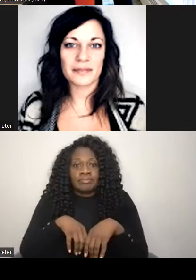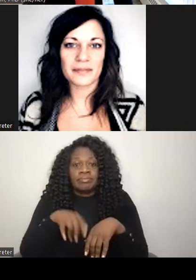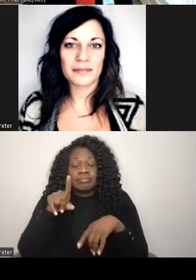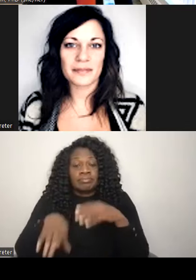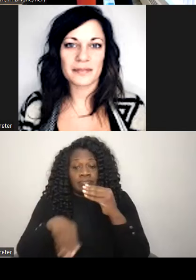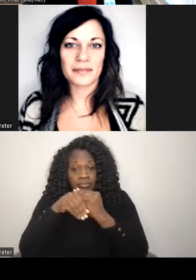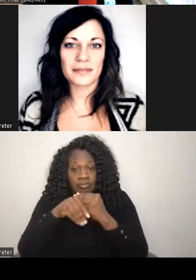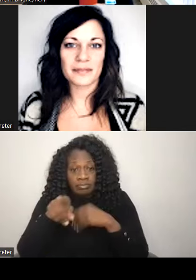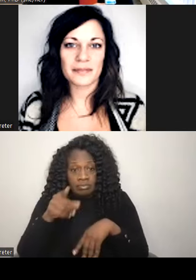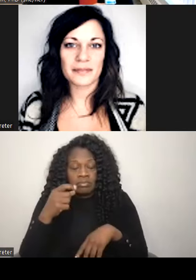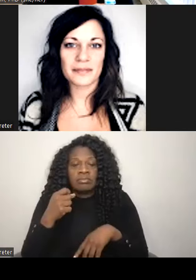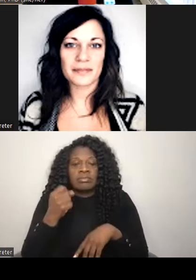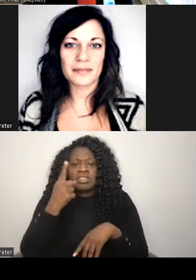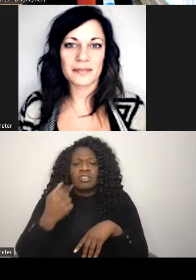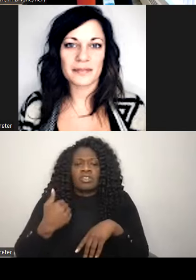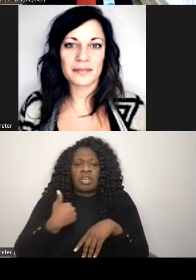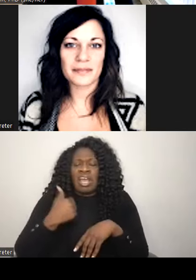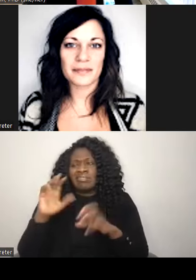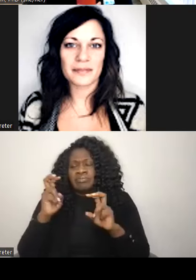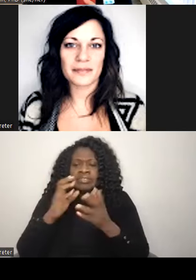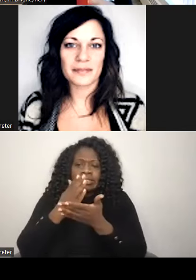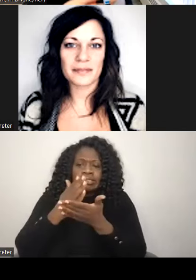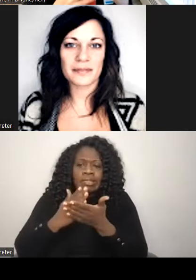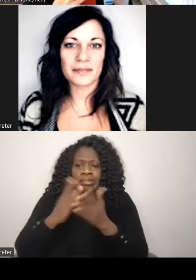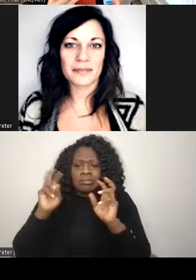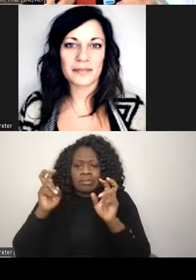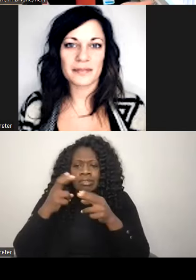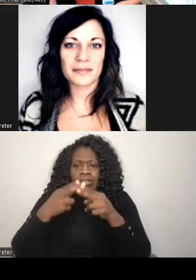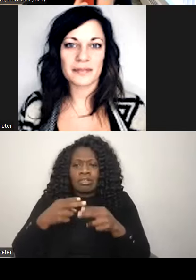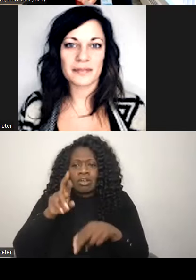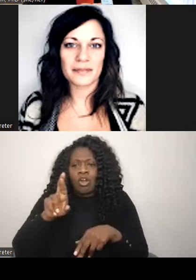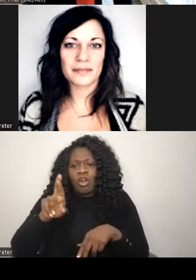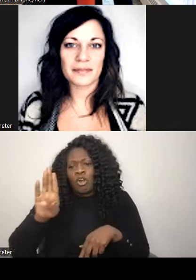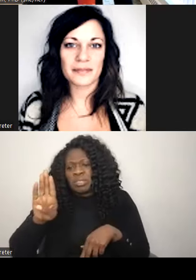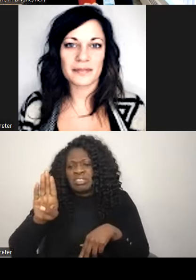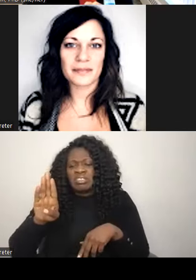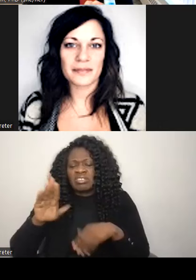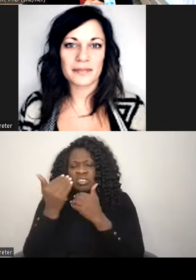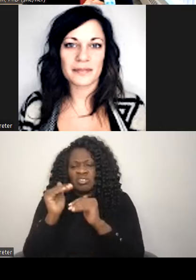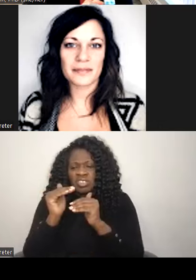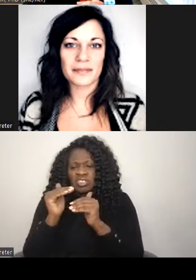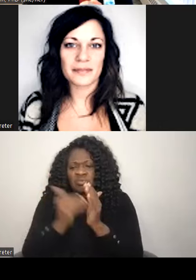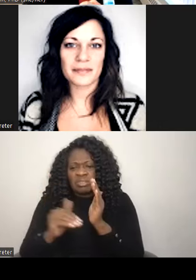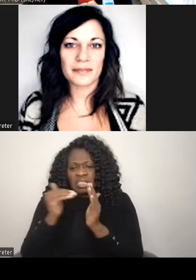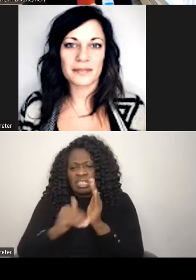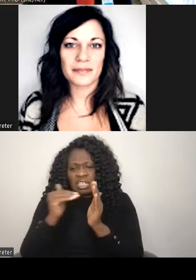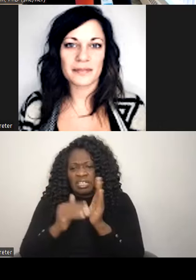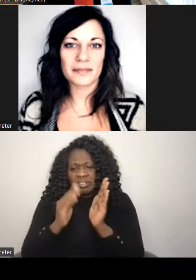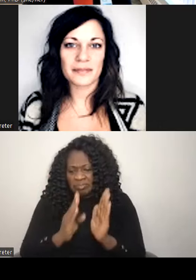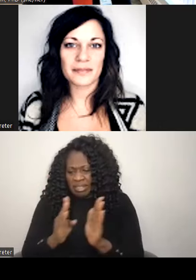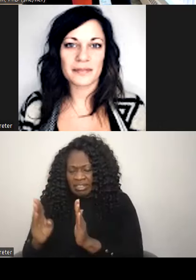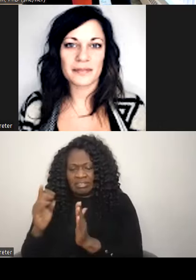to that, you have to have at least some what we call sort of RRBs, or restricted repetitive patterns of